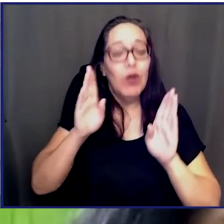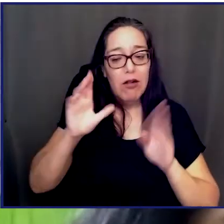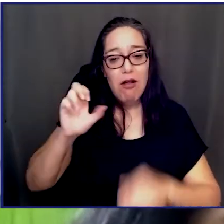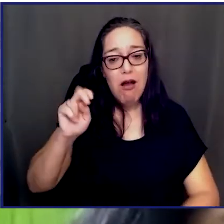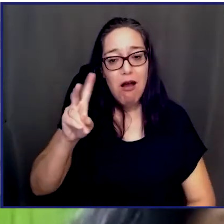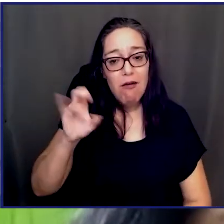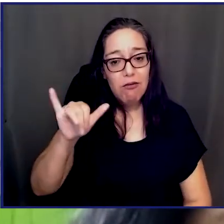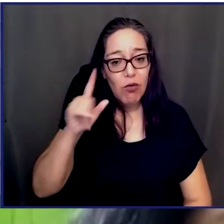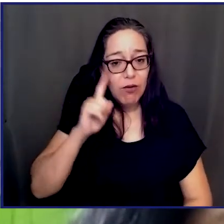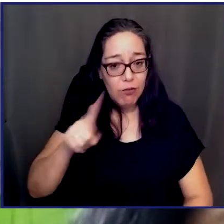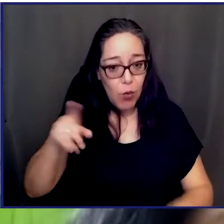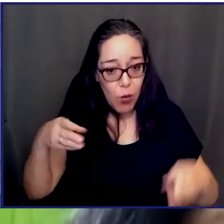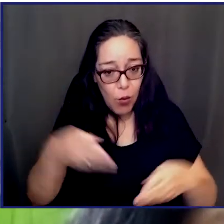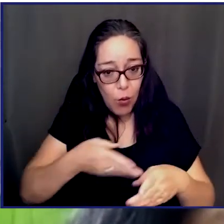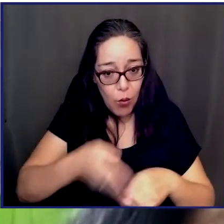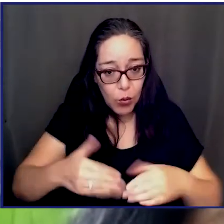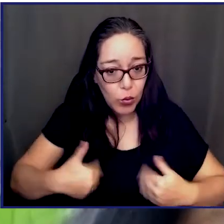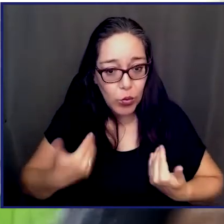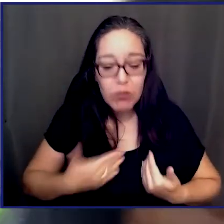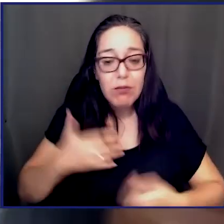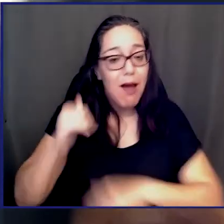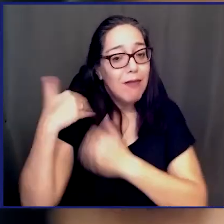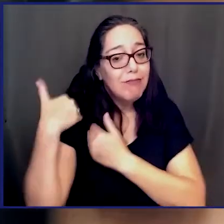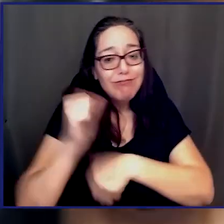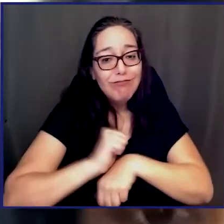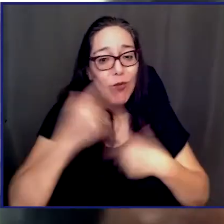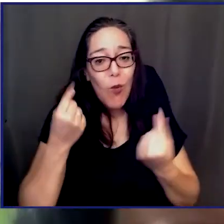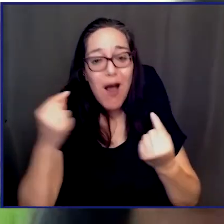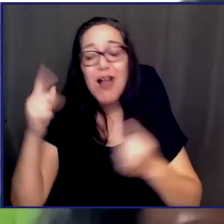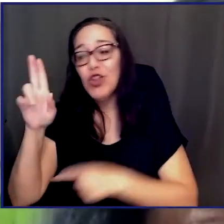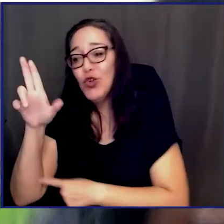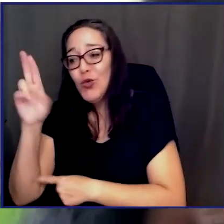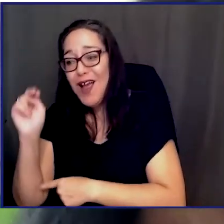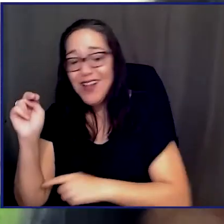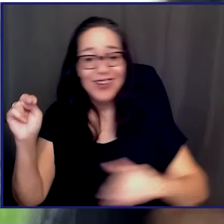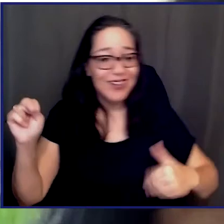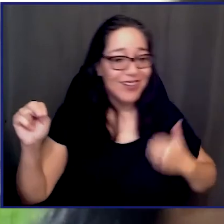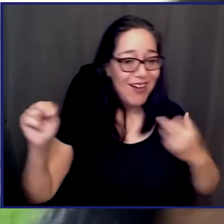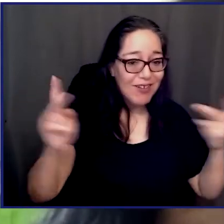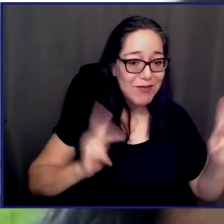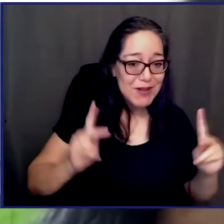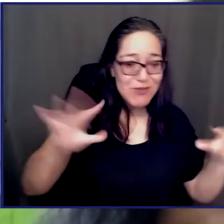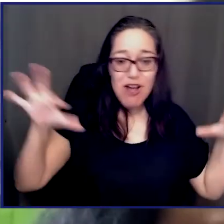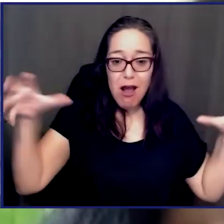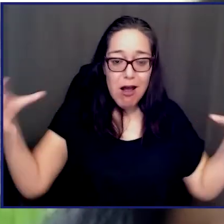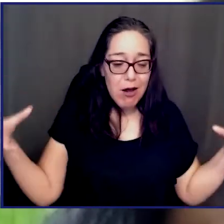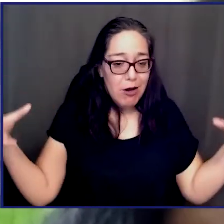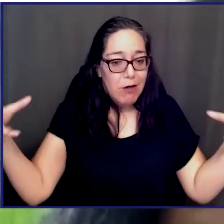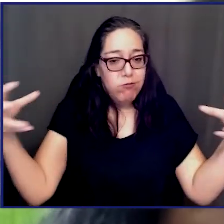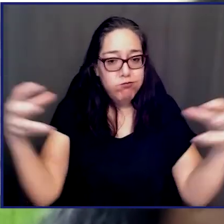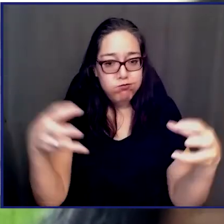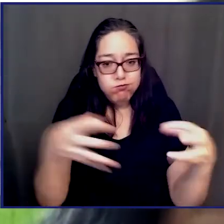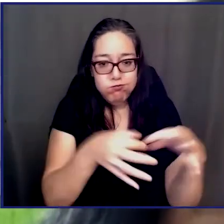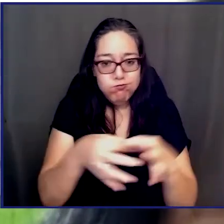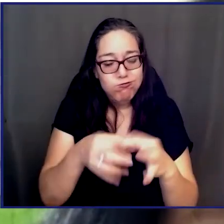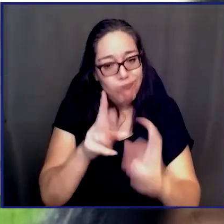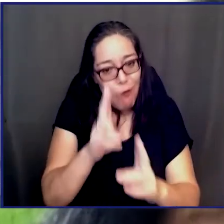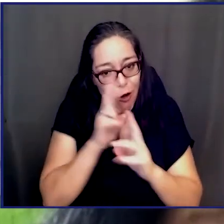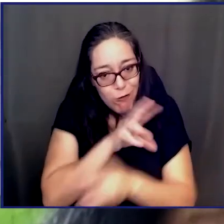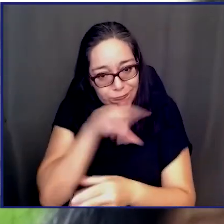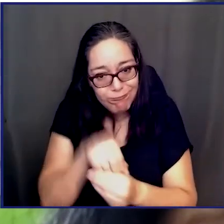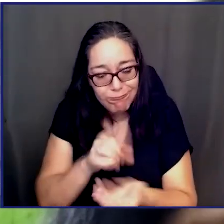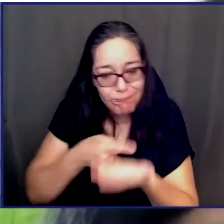Nations closer to young people and bring young people closer to the UN. So I'm quite honored to have this conversation today with